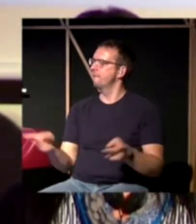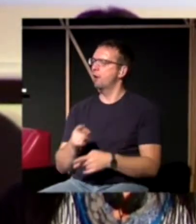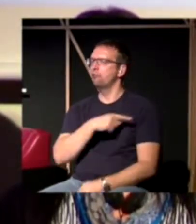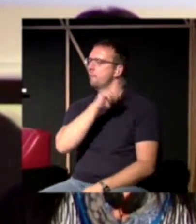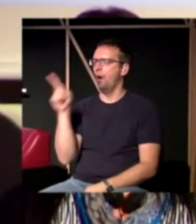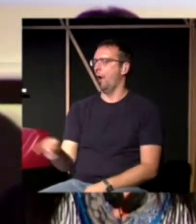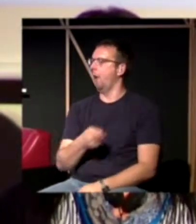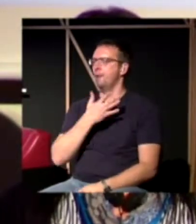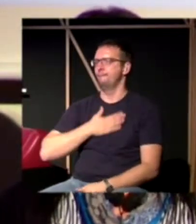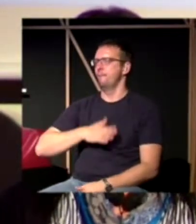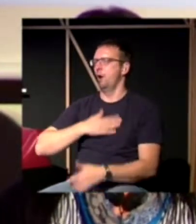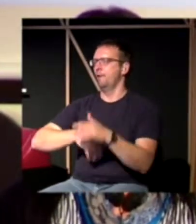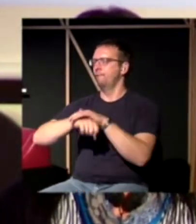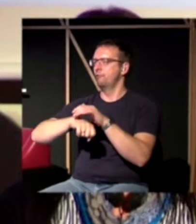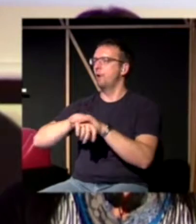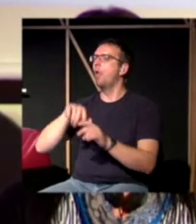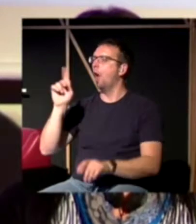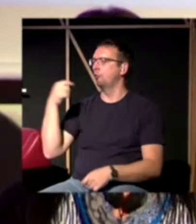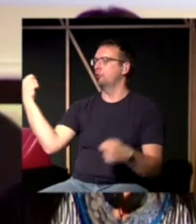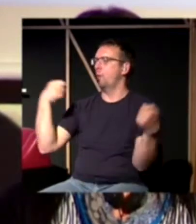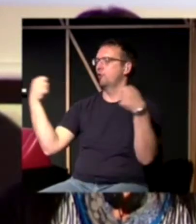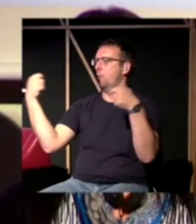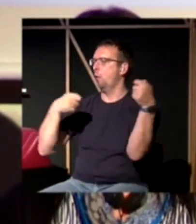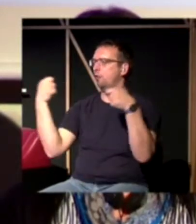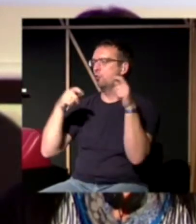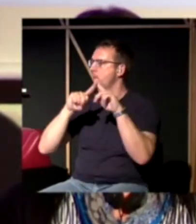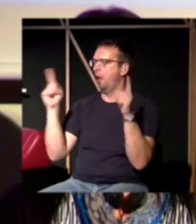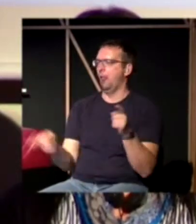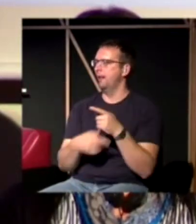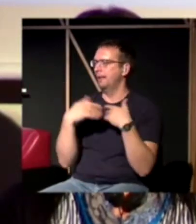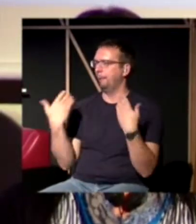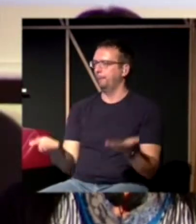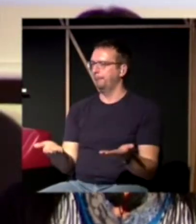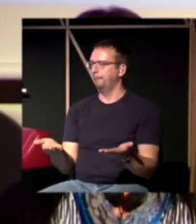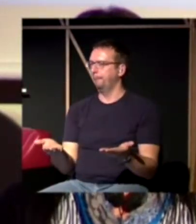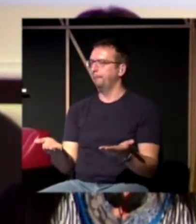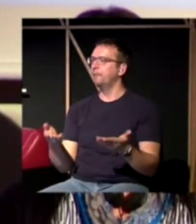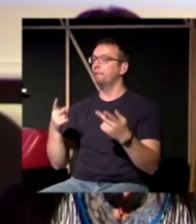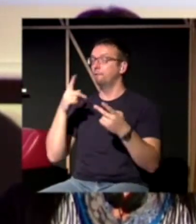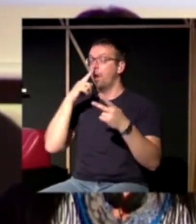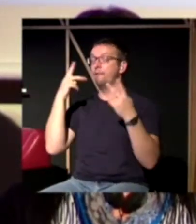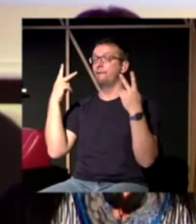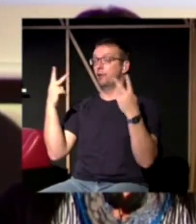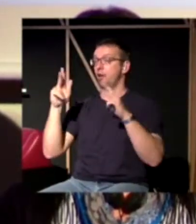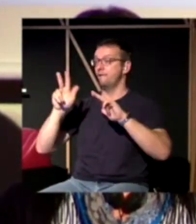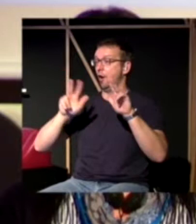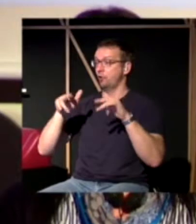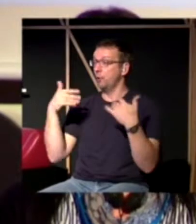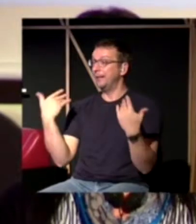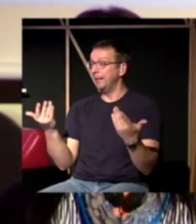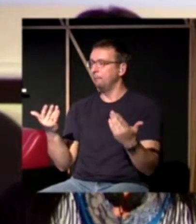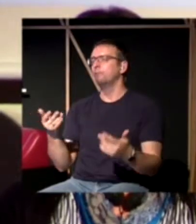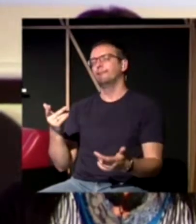the world. When you have an important game, you have sponsors before the game, during the game, after the game, in every screen, on